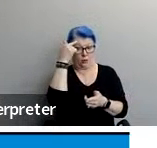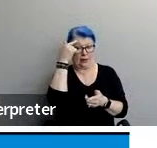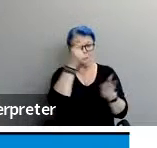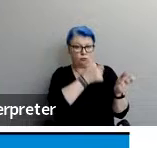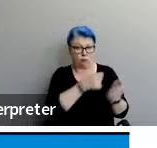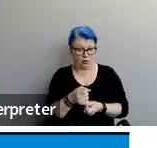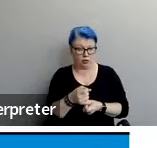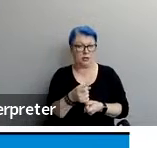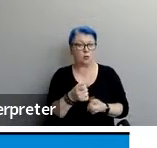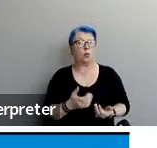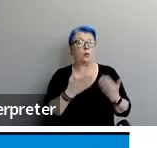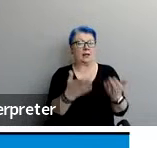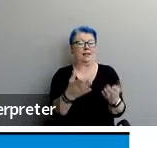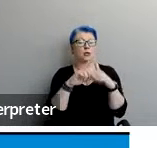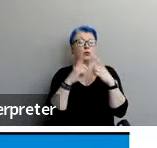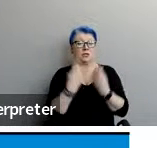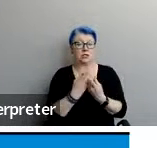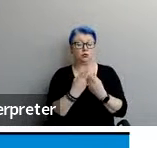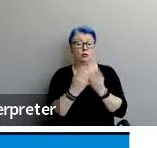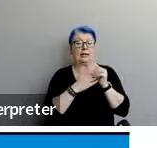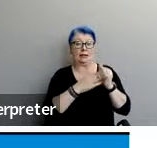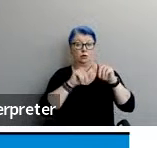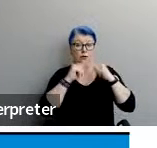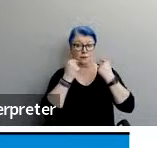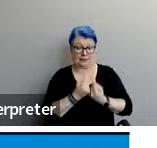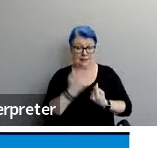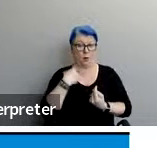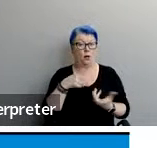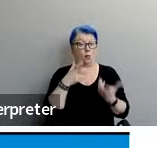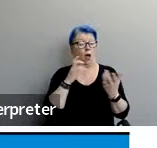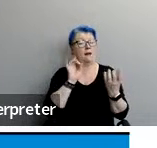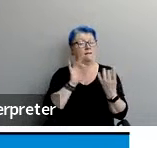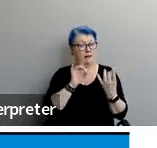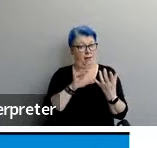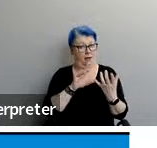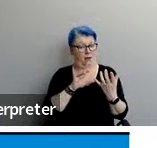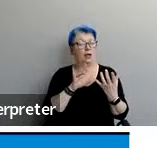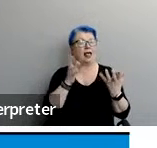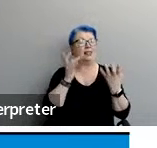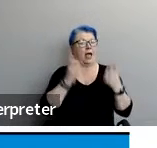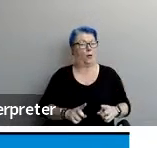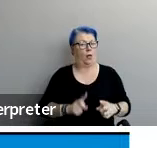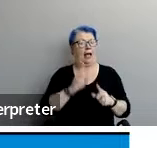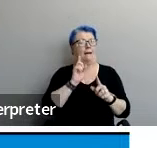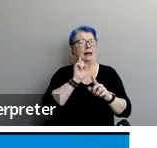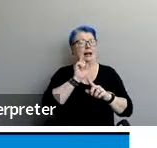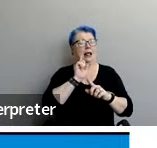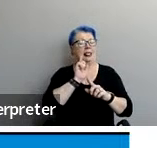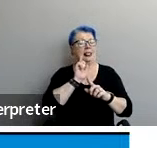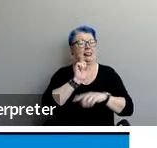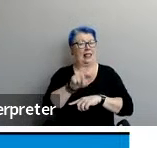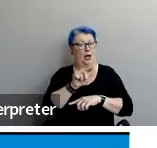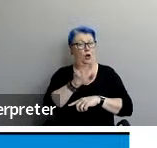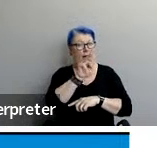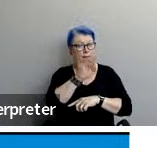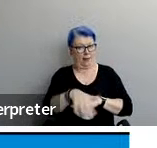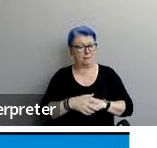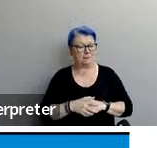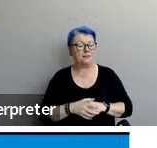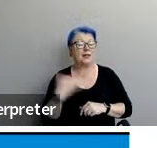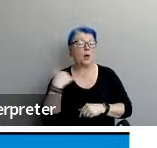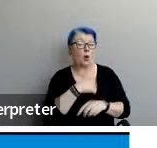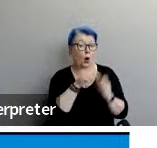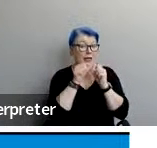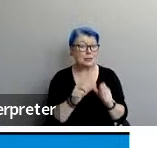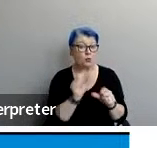to the district leadership team for feedback, and that will happen later this month. And then we are continuing to work